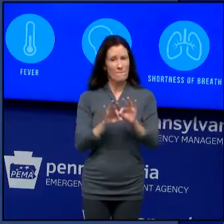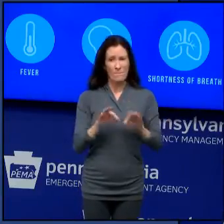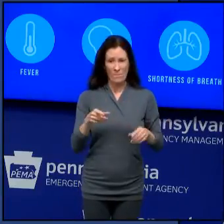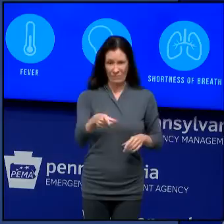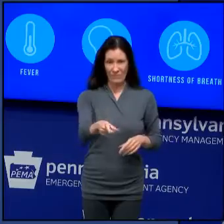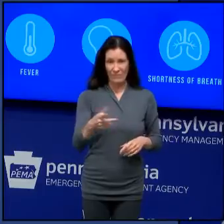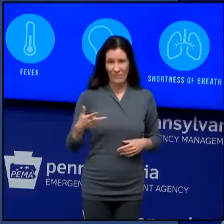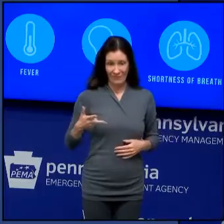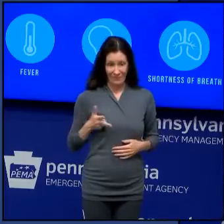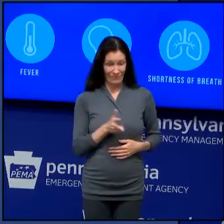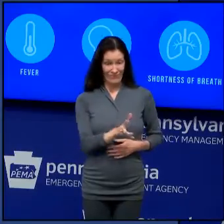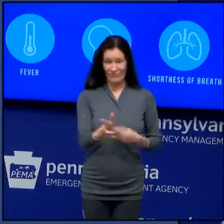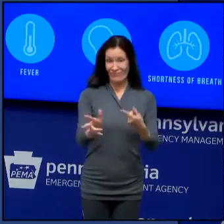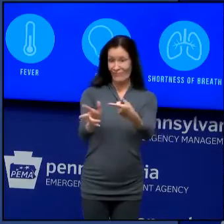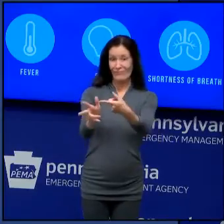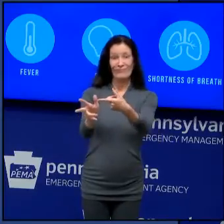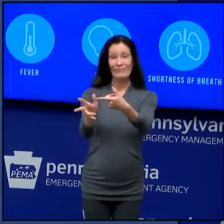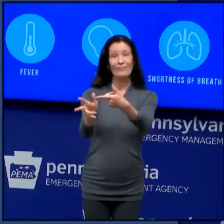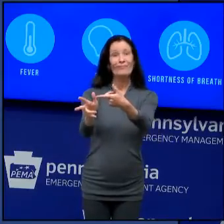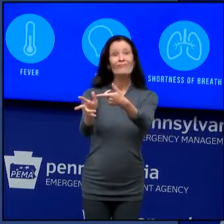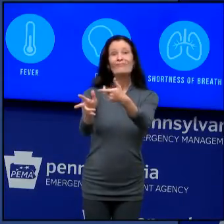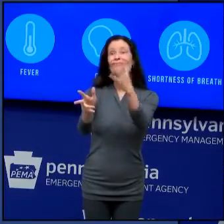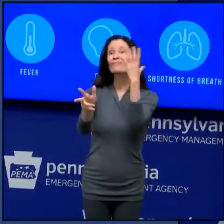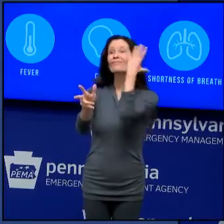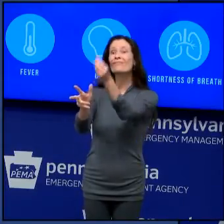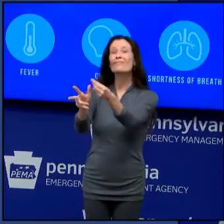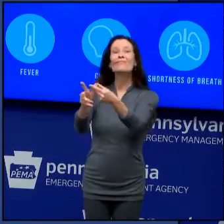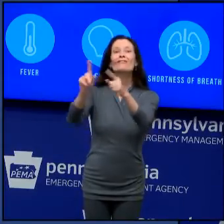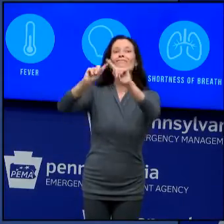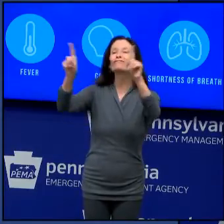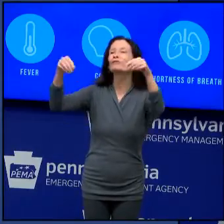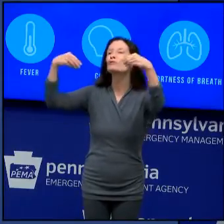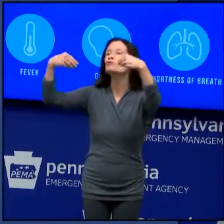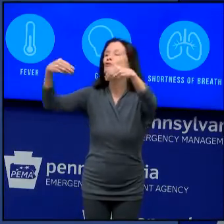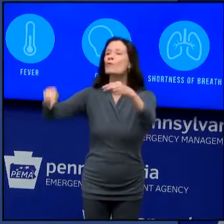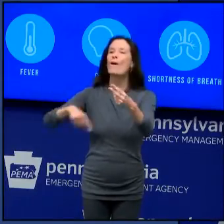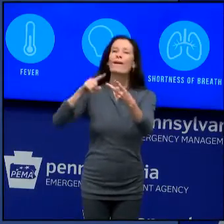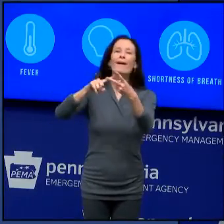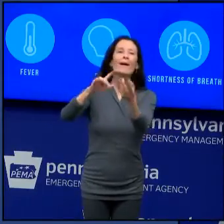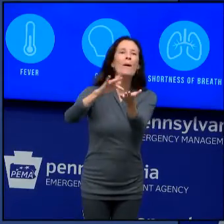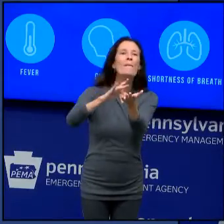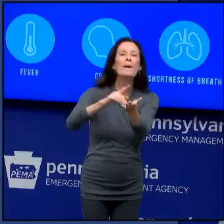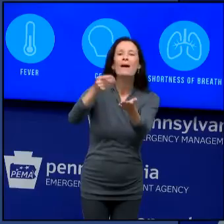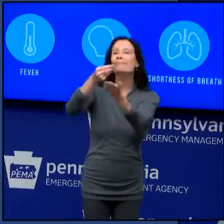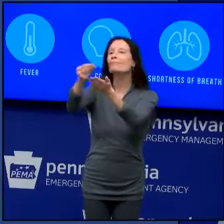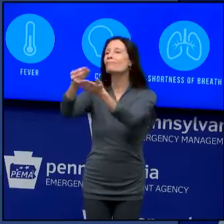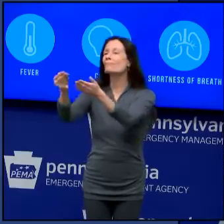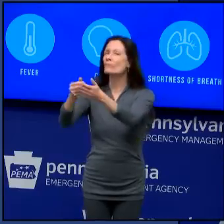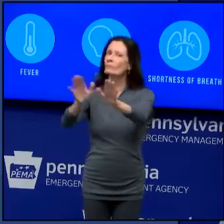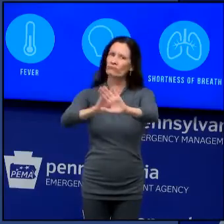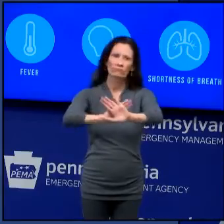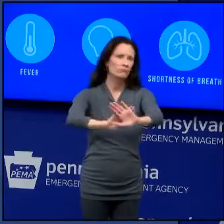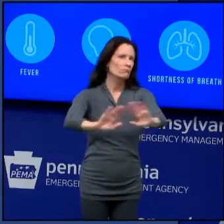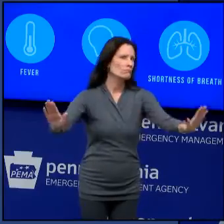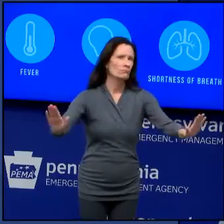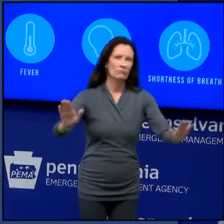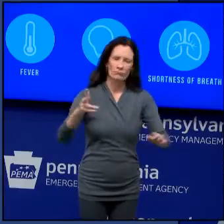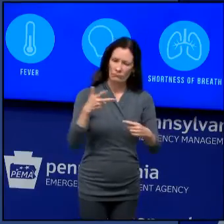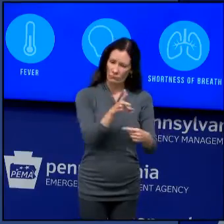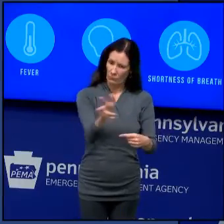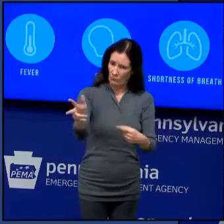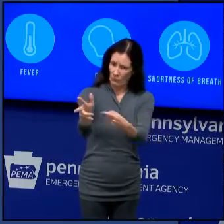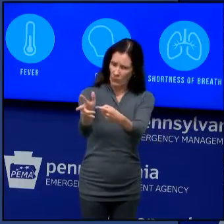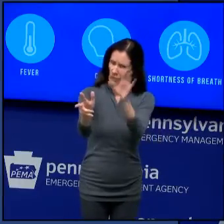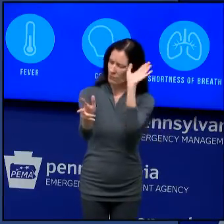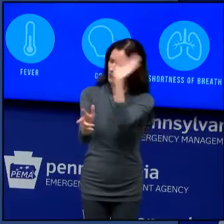because you have symptoms of COVID-19. So you need to make sure that you get plenty of rest and you stay hydrated,